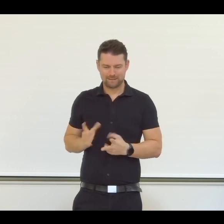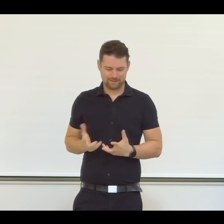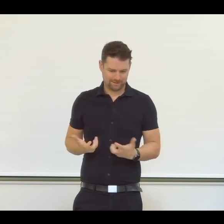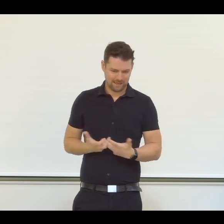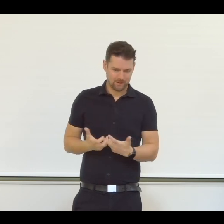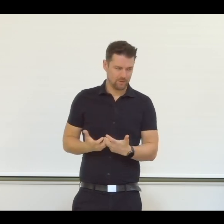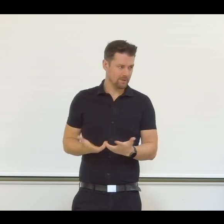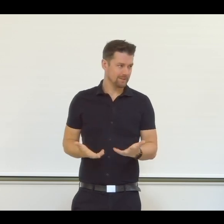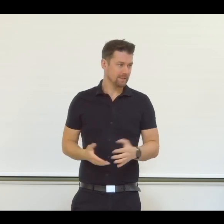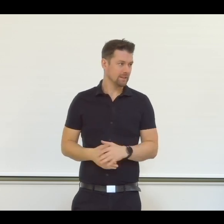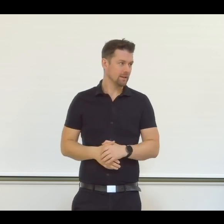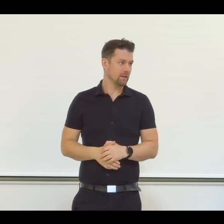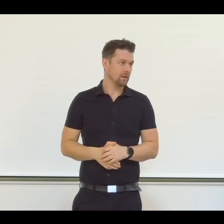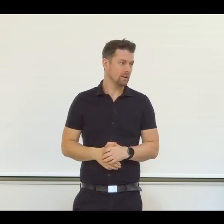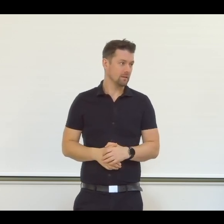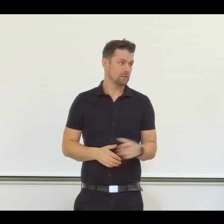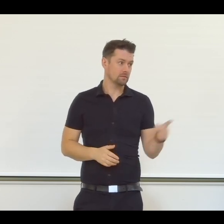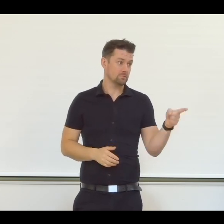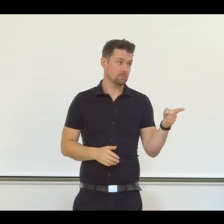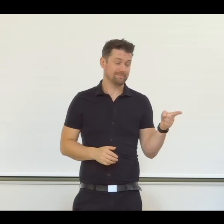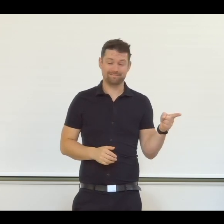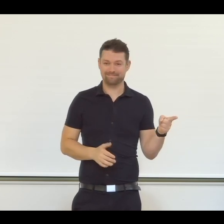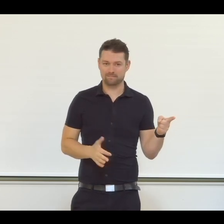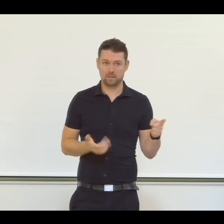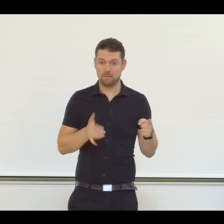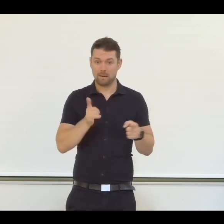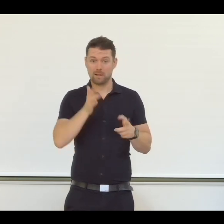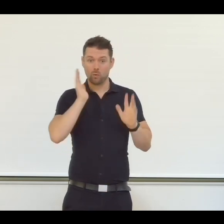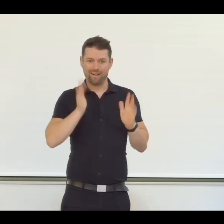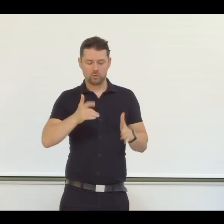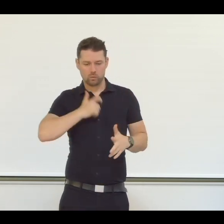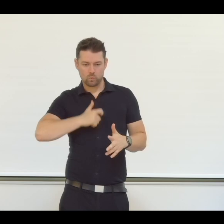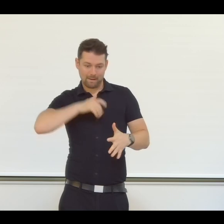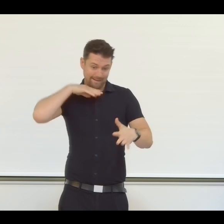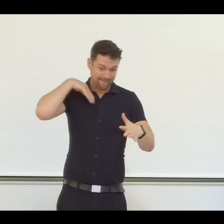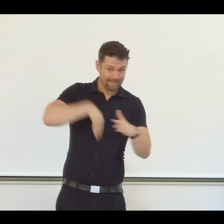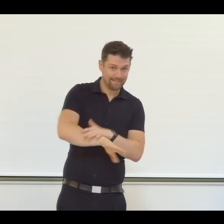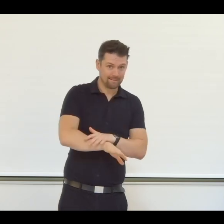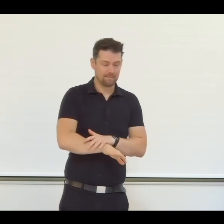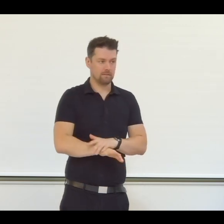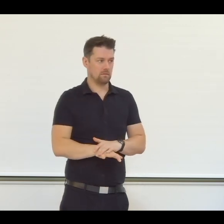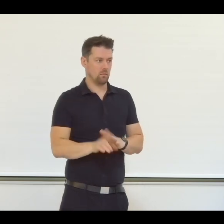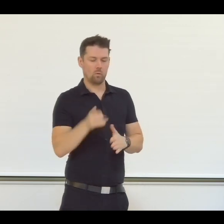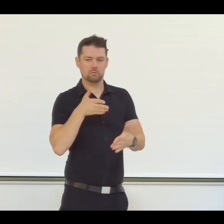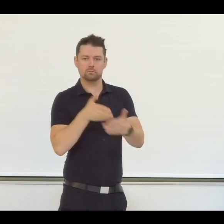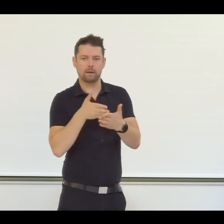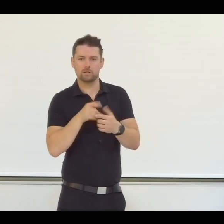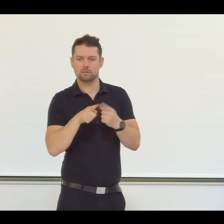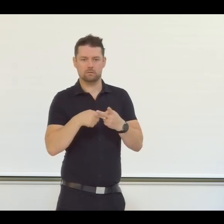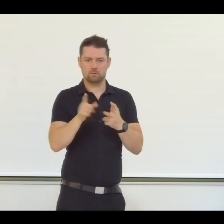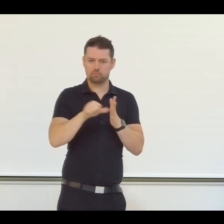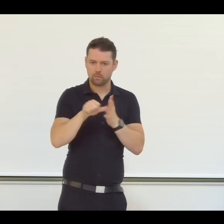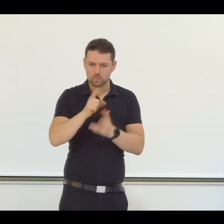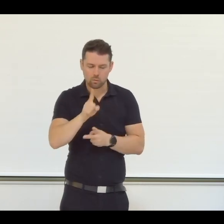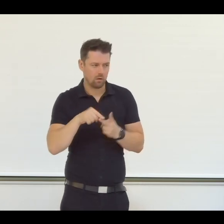Exactly, but at some point you might need to get in there, and then like, what is the interface? What is the barrier? What is like, how close can they get? Like, where will the robots be when the